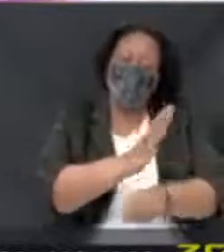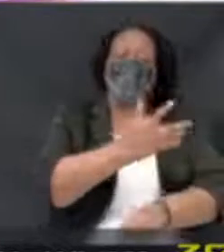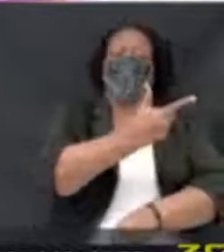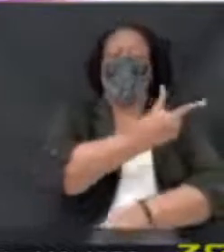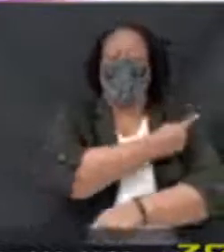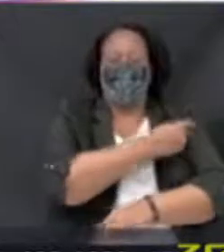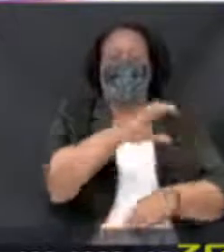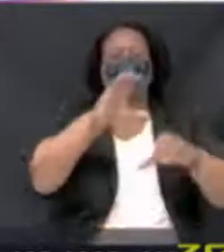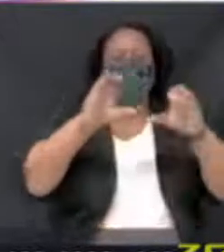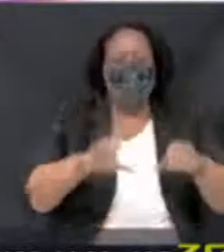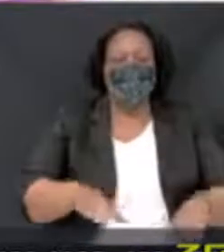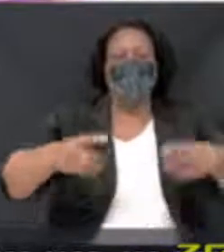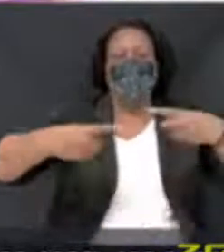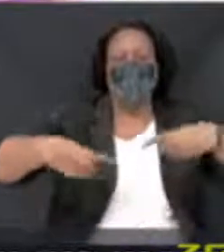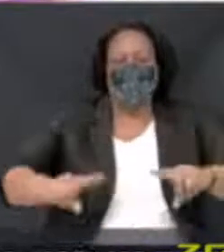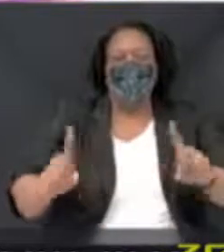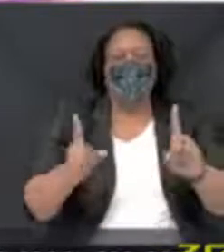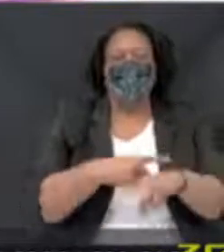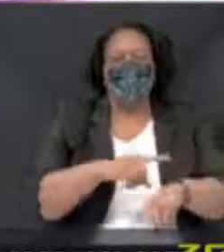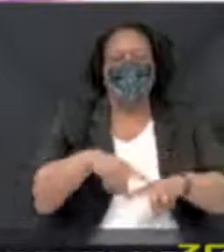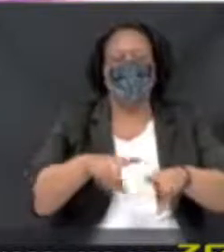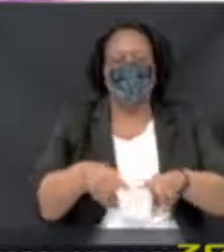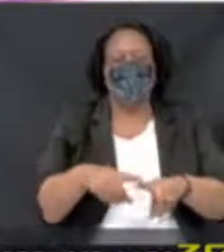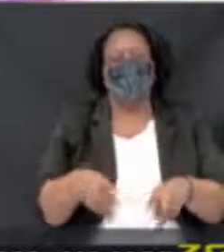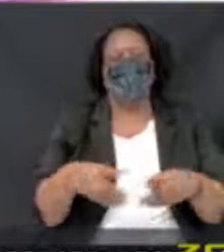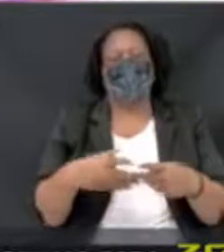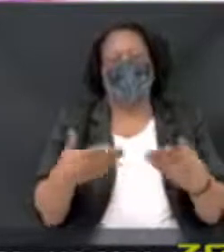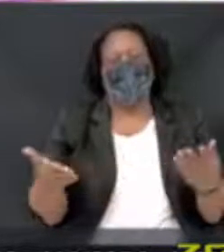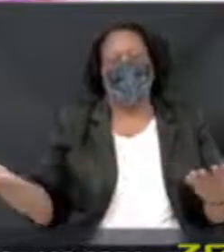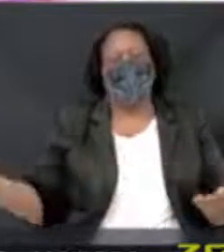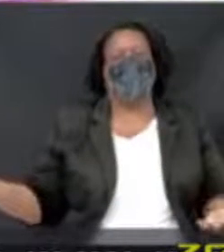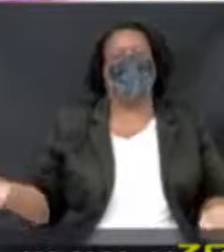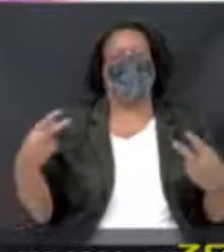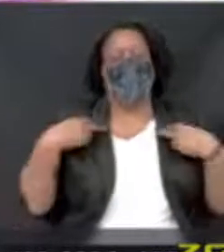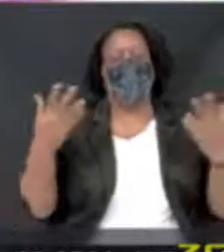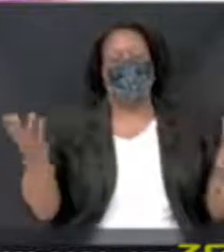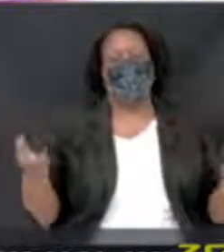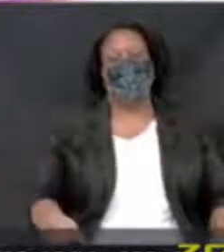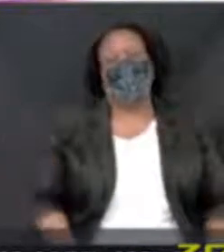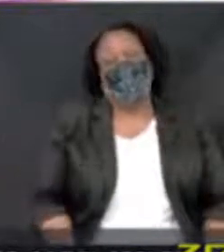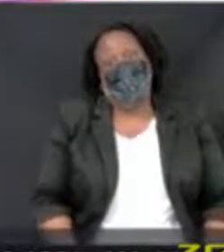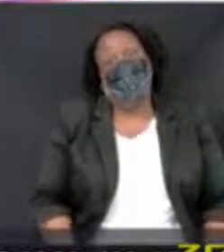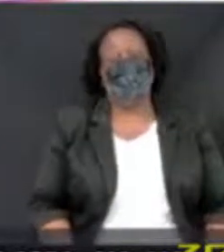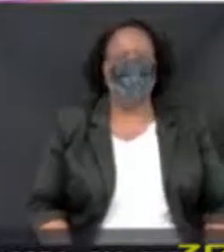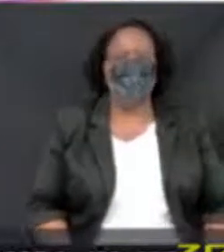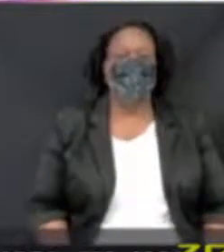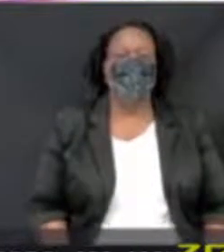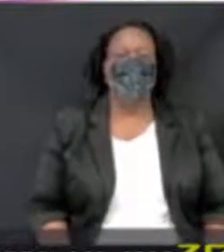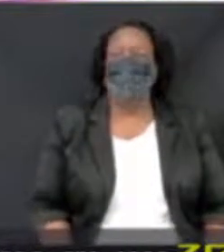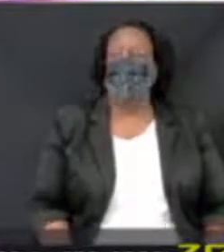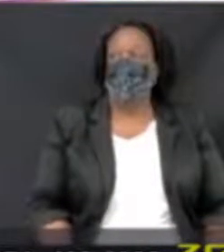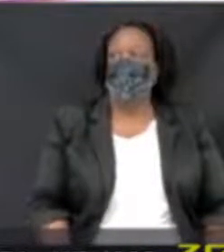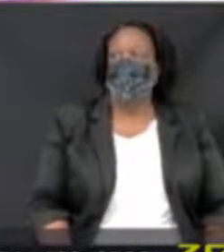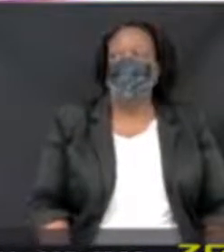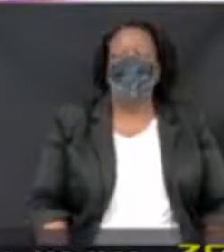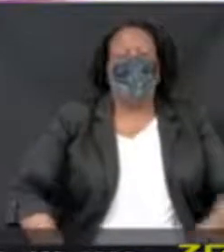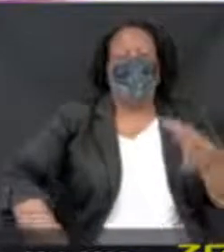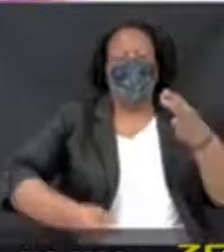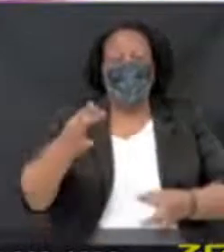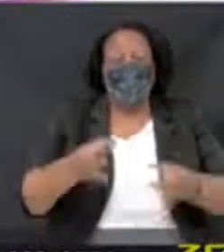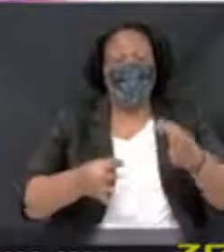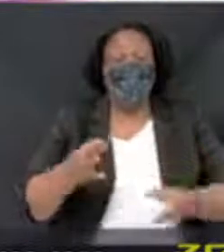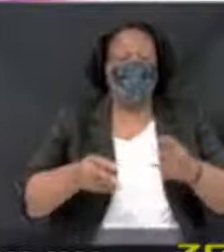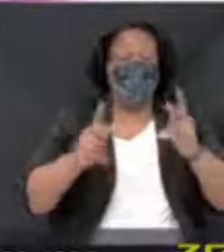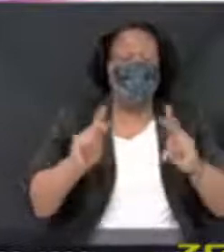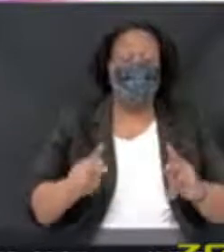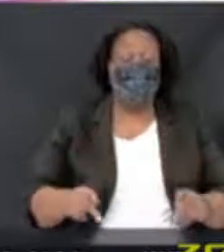team will be empowered to make spot checks at events, and any irregularity will result in the event being brought to an